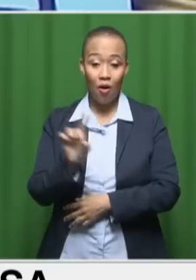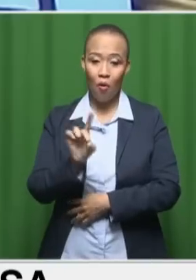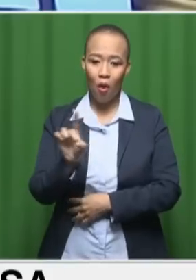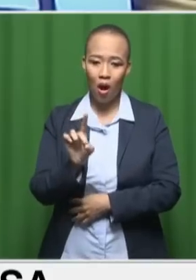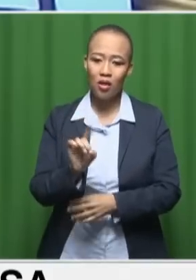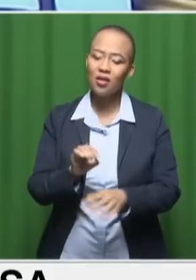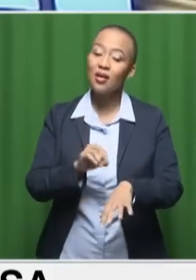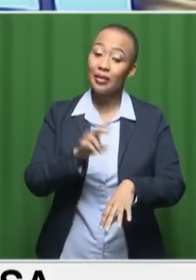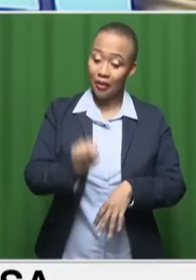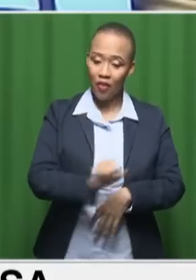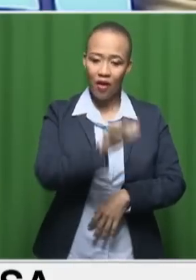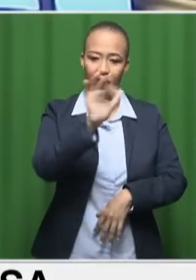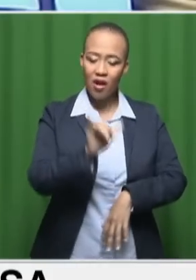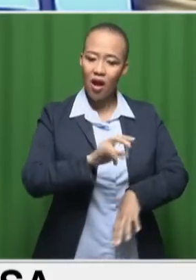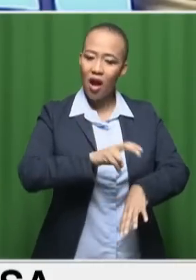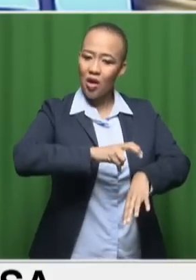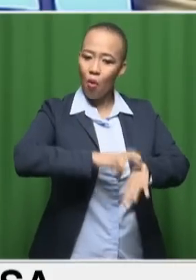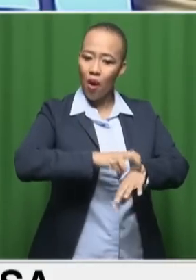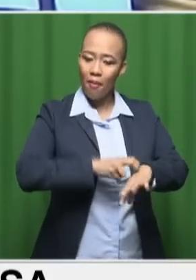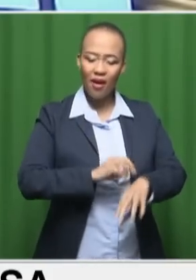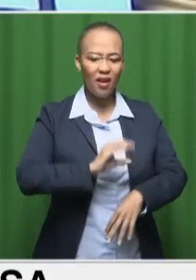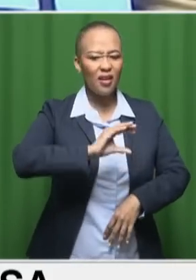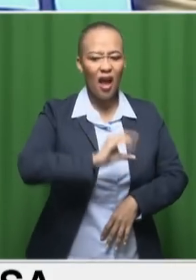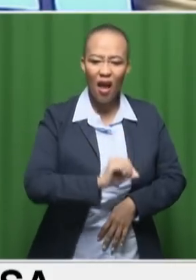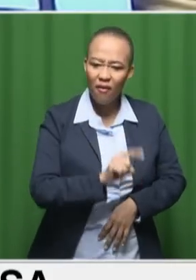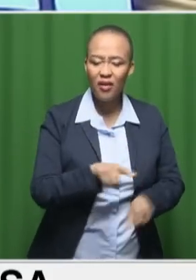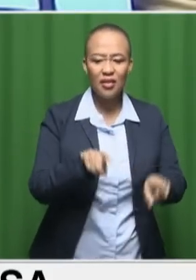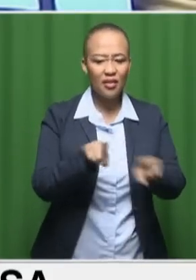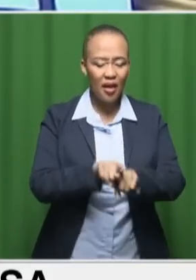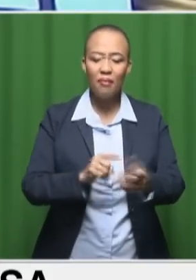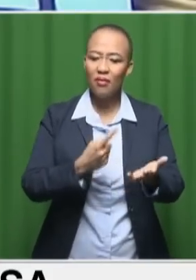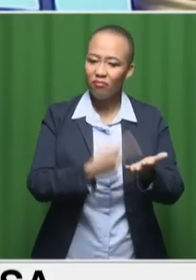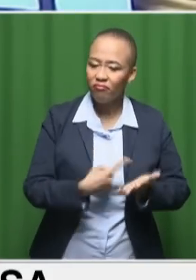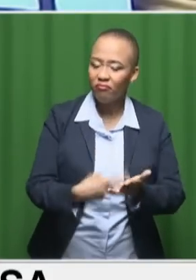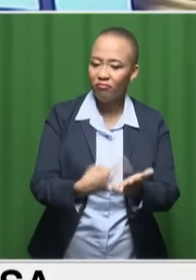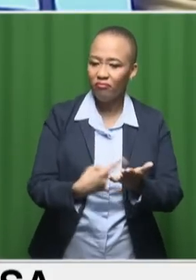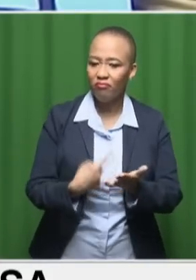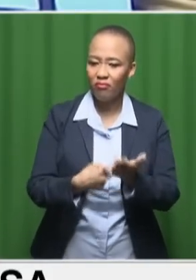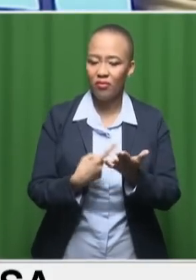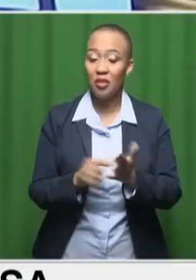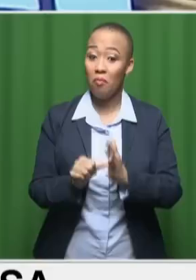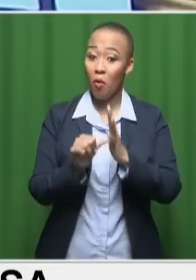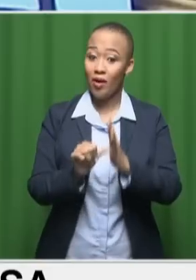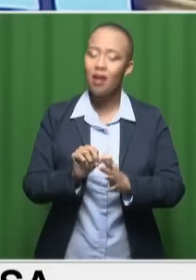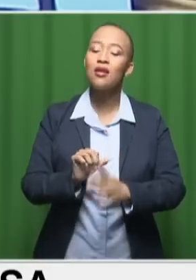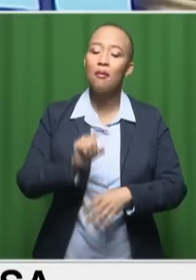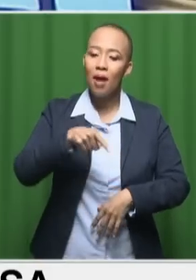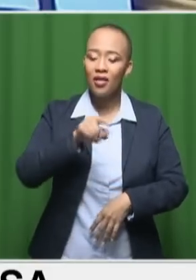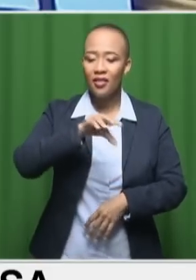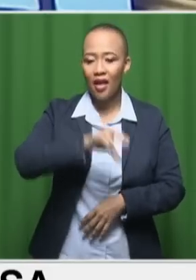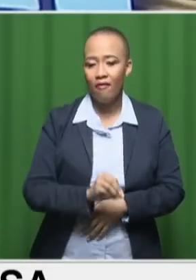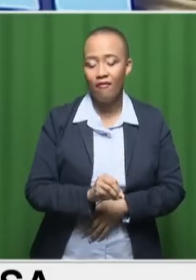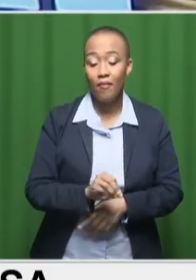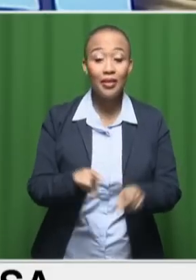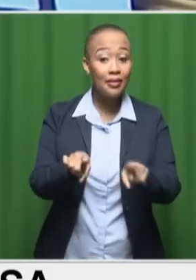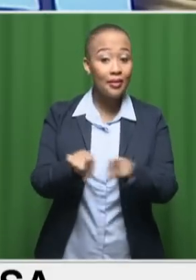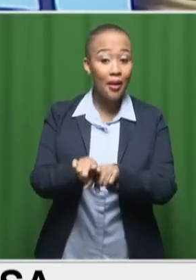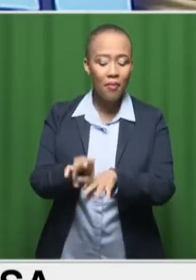and particularly the ruling of the Supreme Court of accusing South Africa that